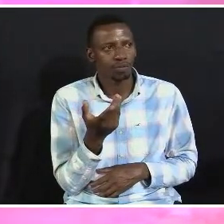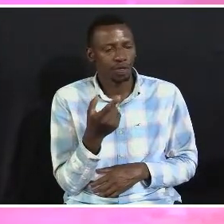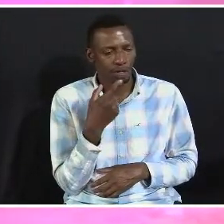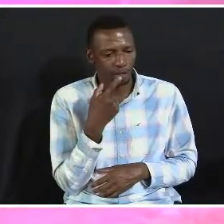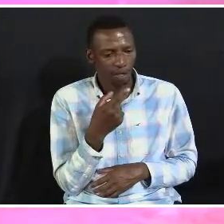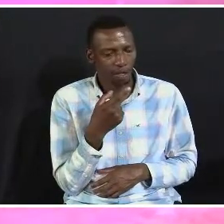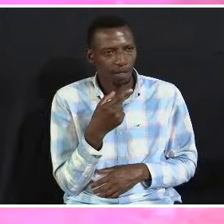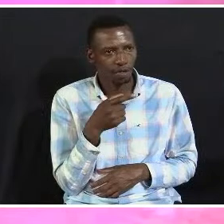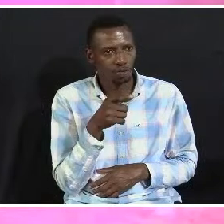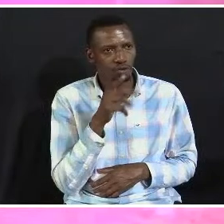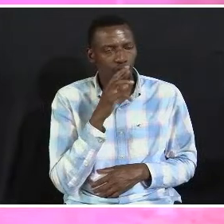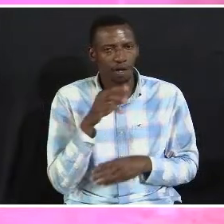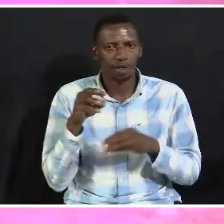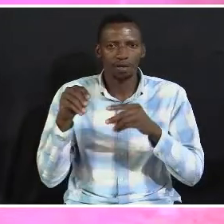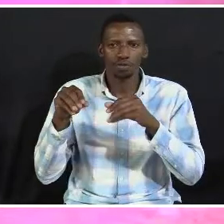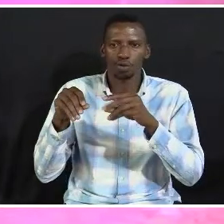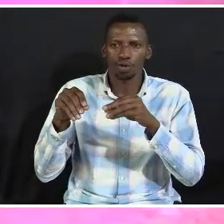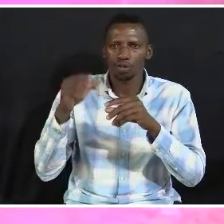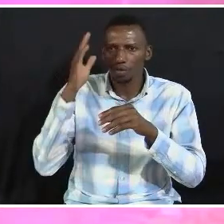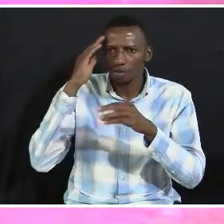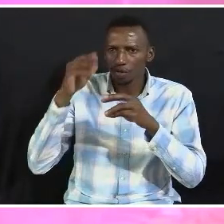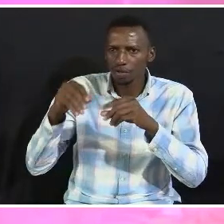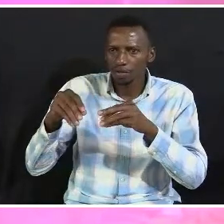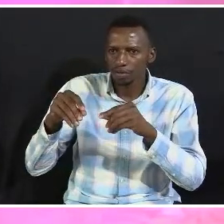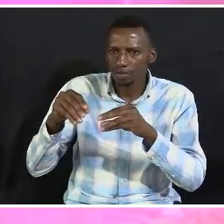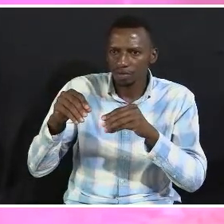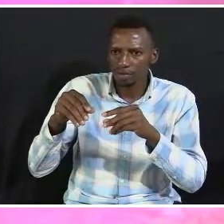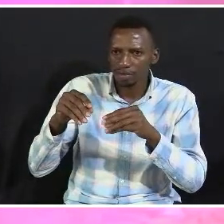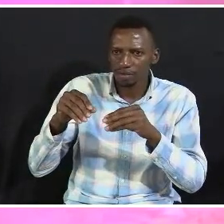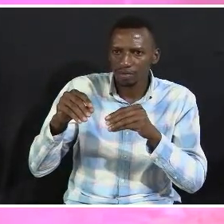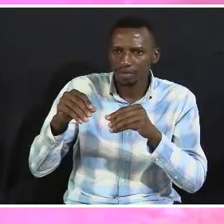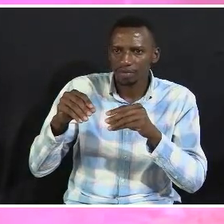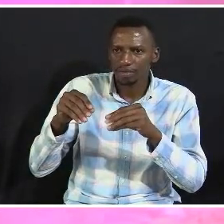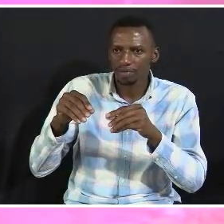soil. You know soil. Mchanga.